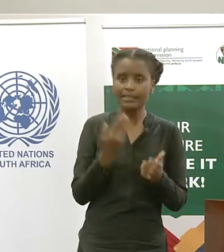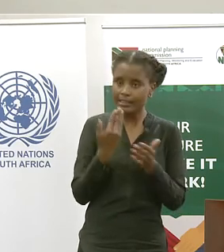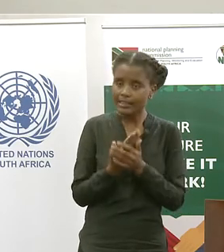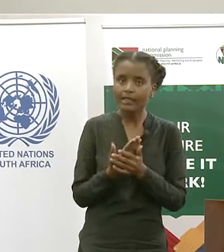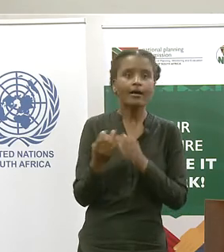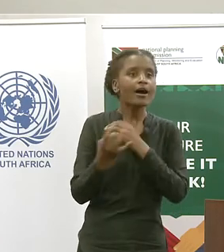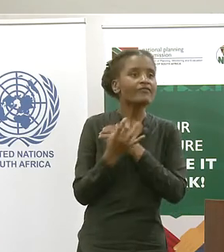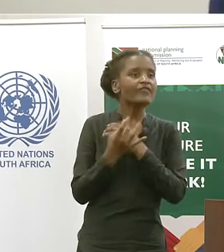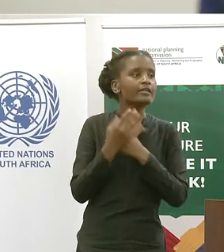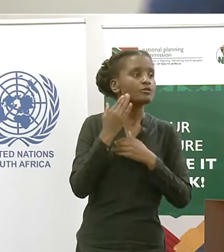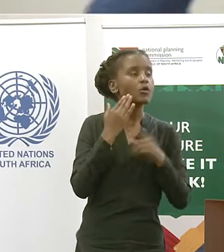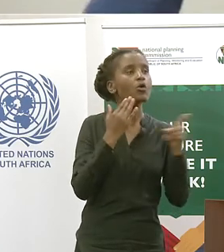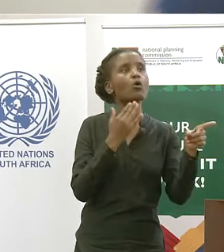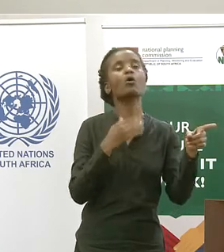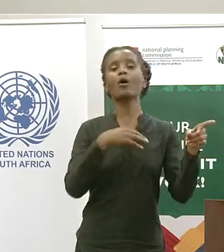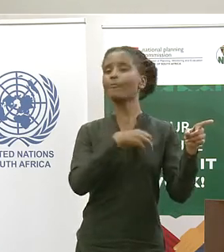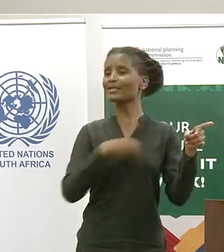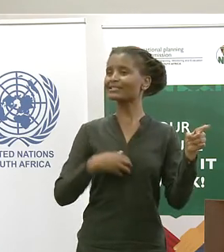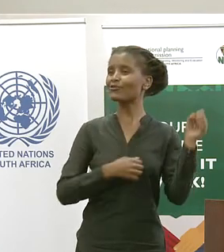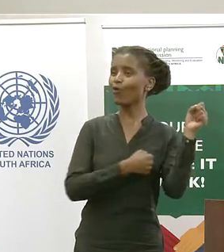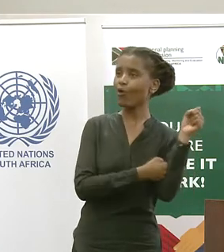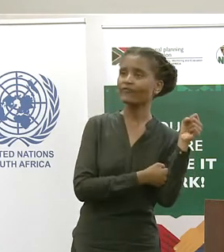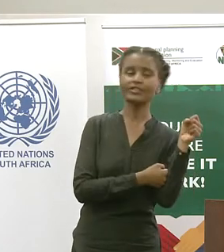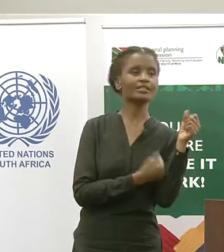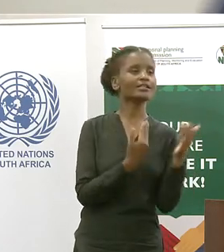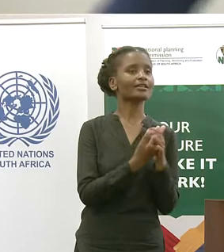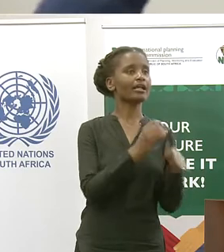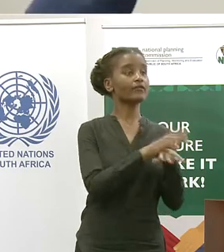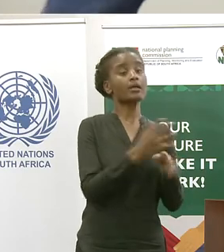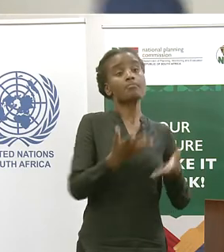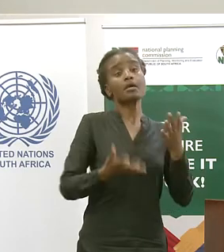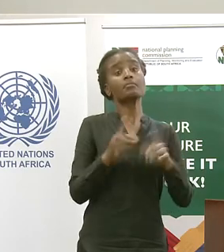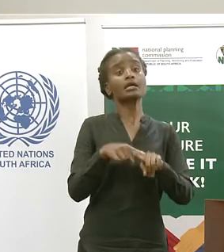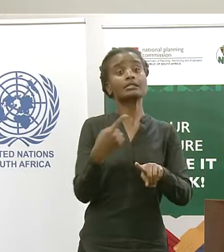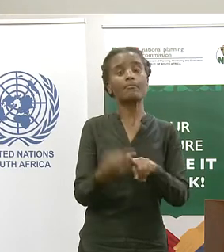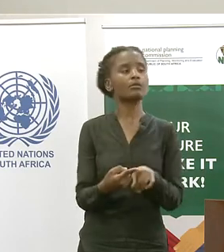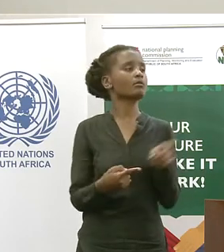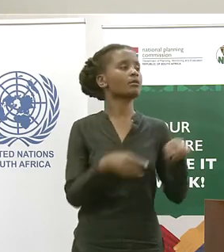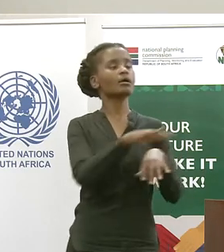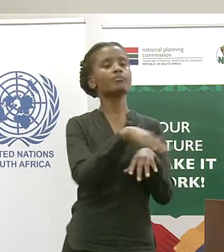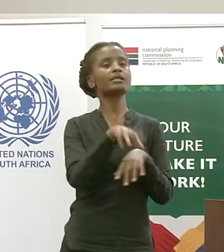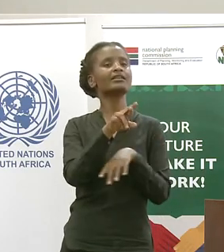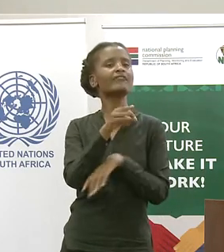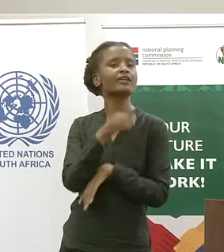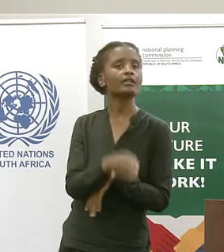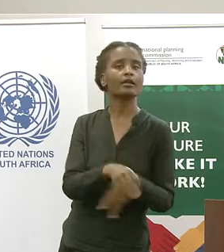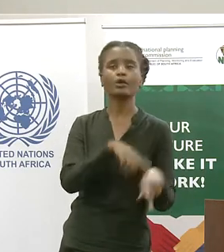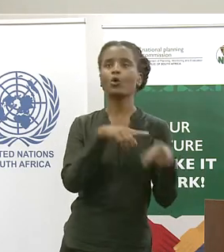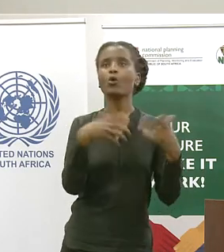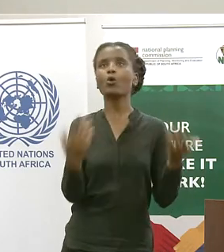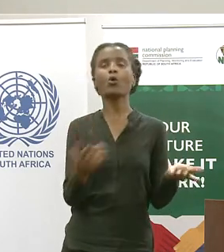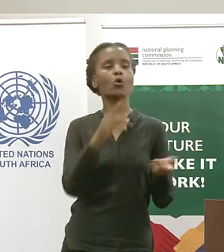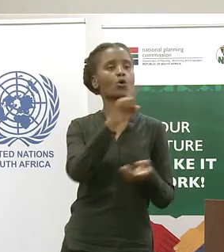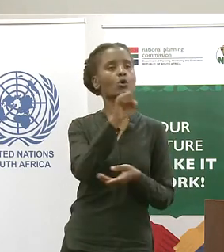to say that in a place called Randfontein, Zenzele, this is the situation that people